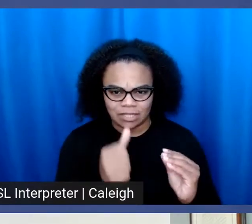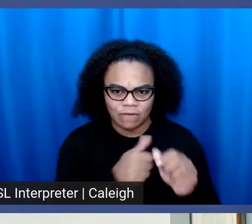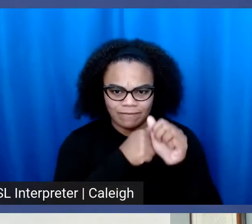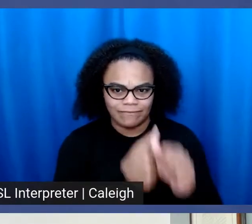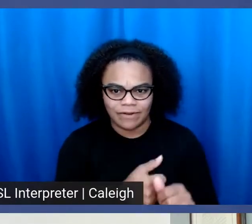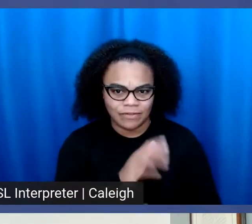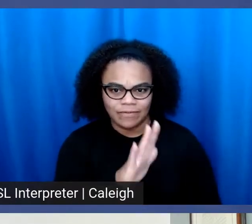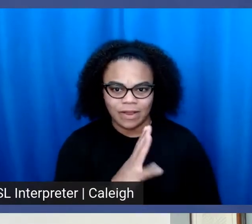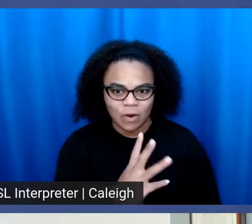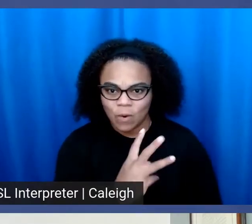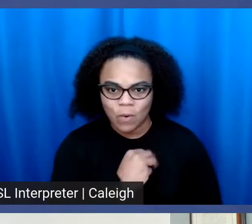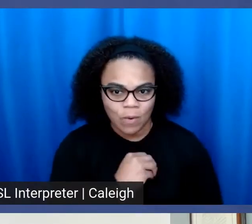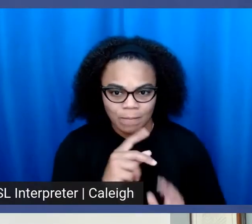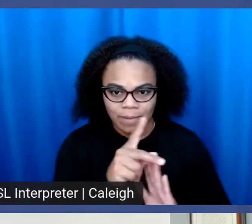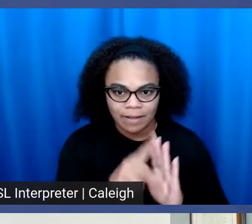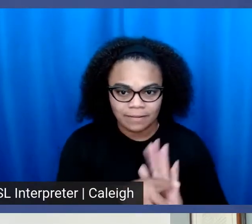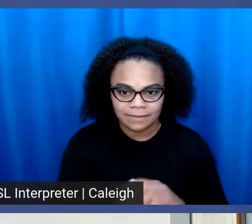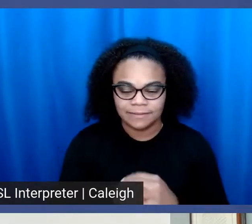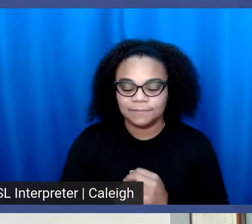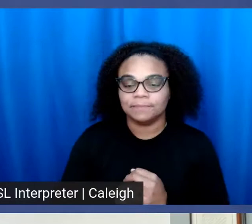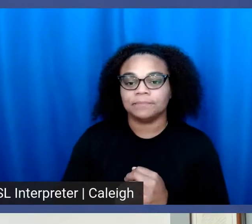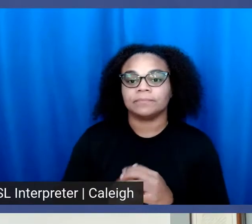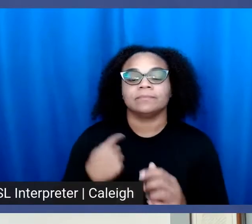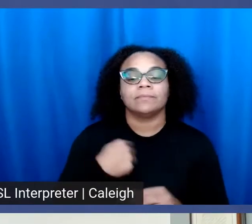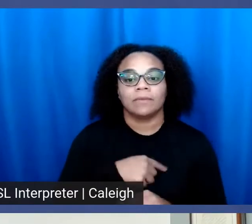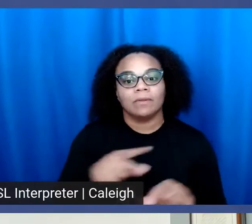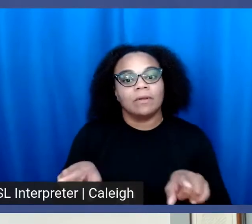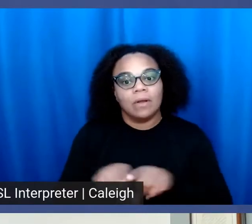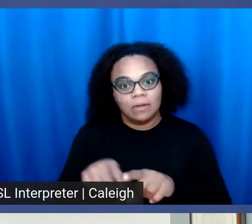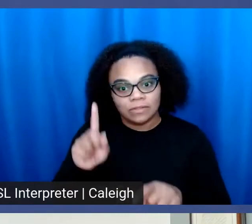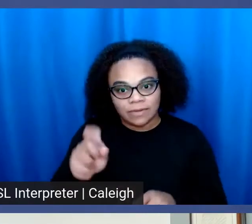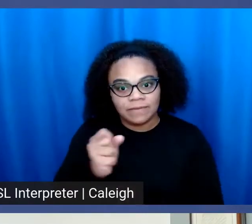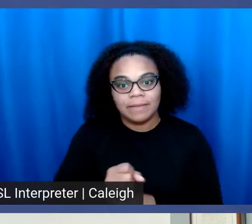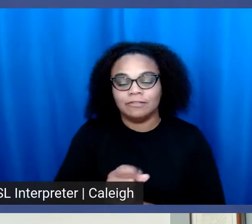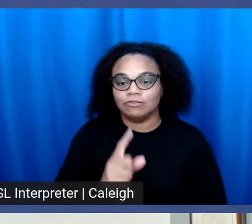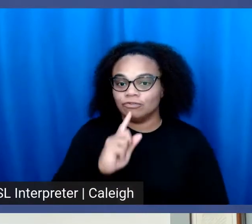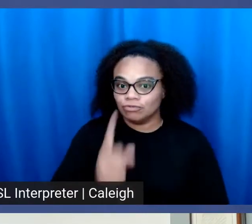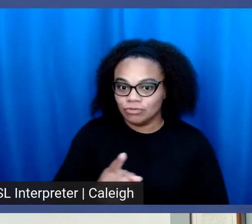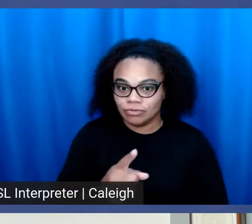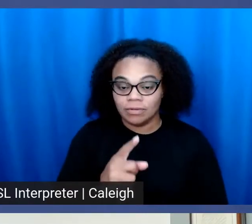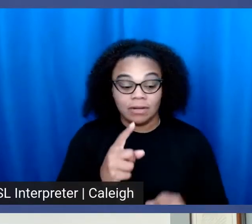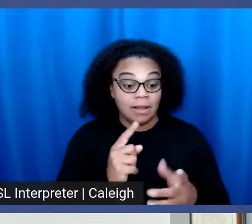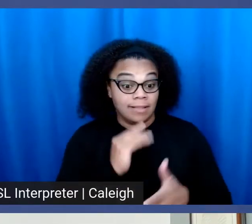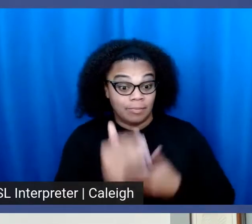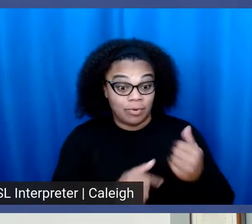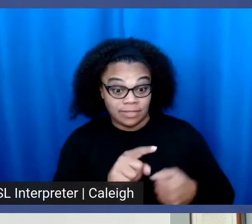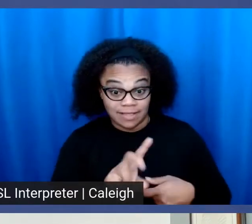policies. We also have to, as observers, make sure that the process they are using